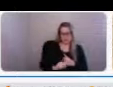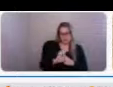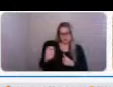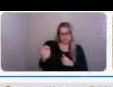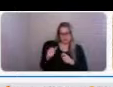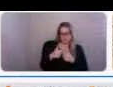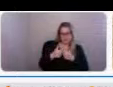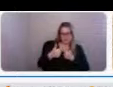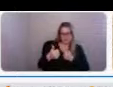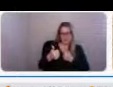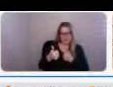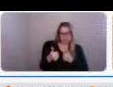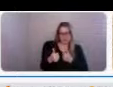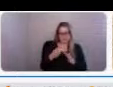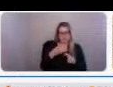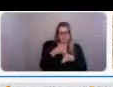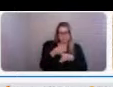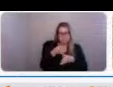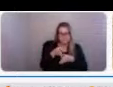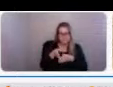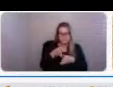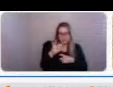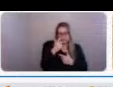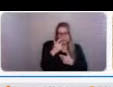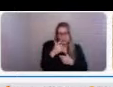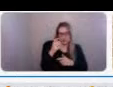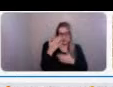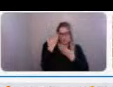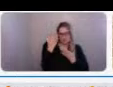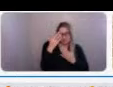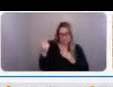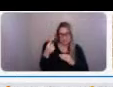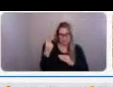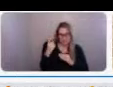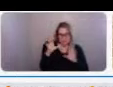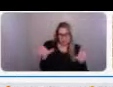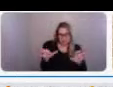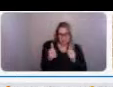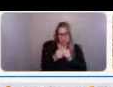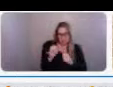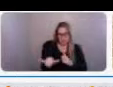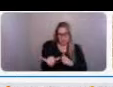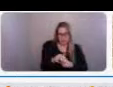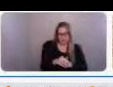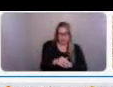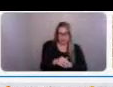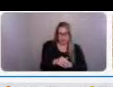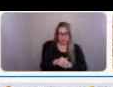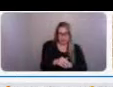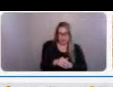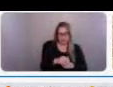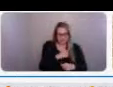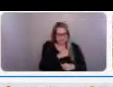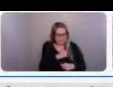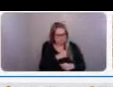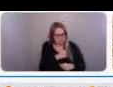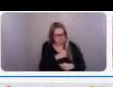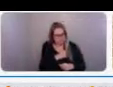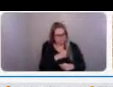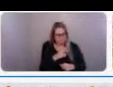commercial interest so i would recommend something being done there there i'm sorry